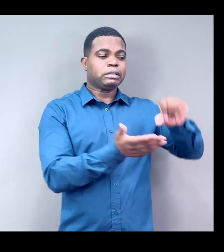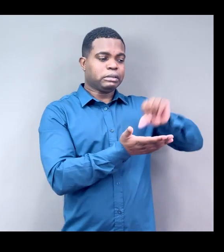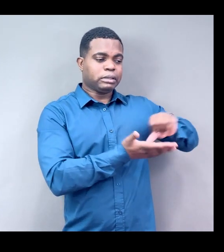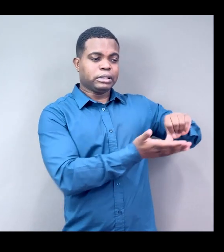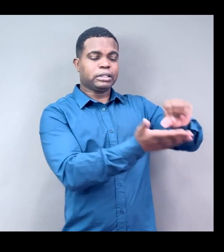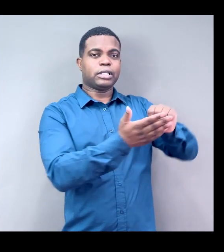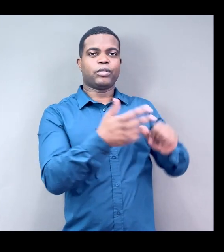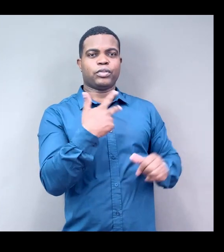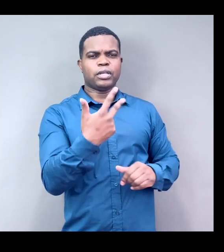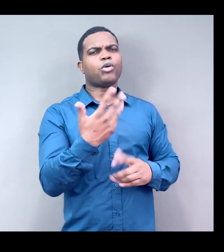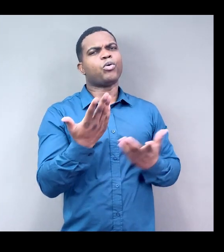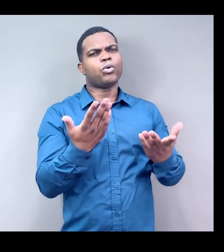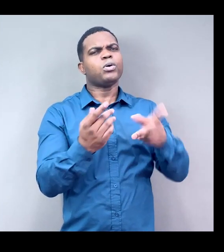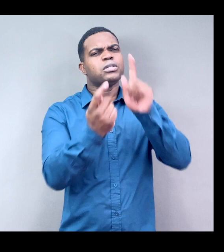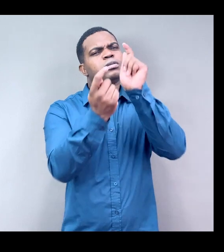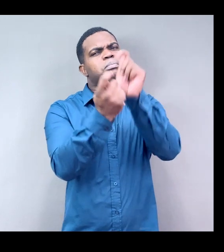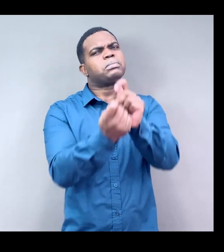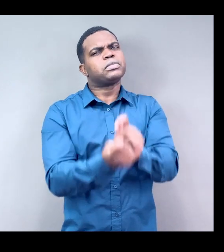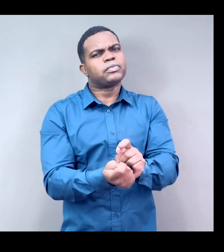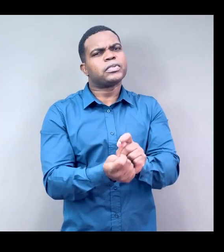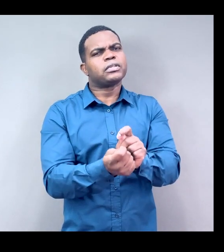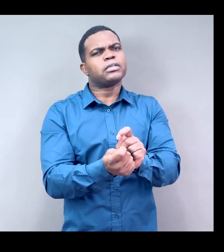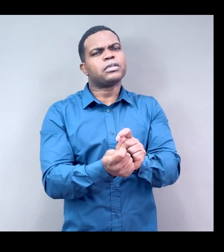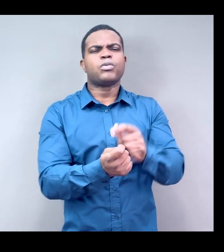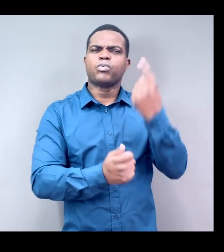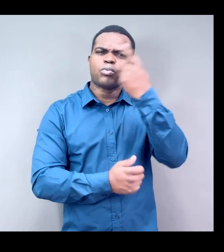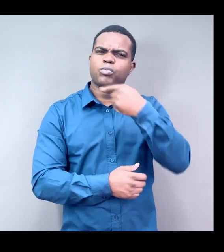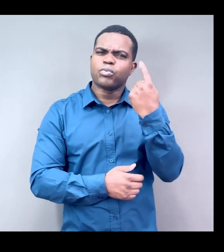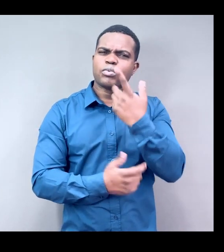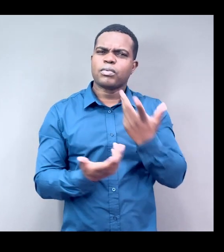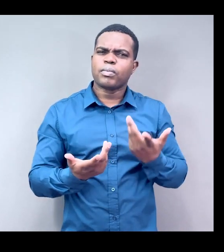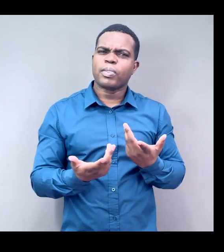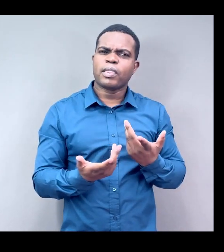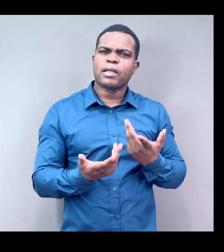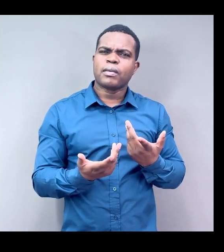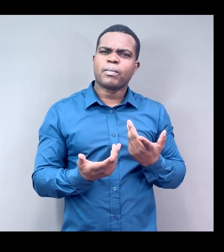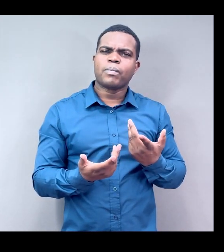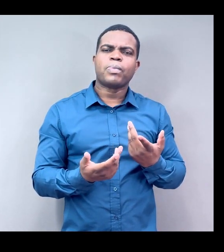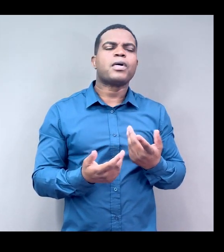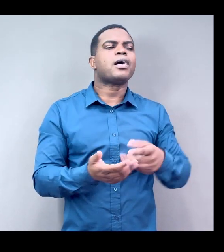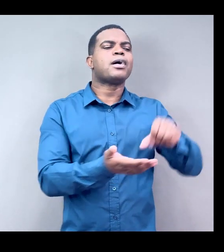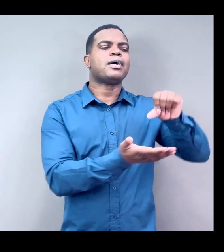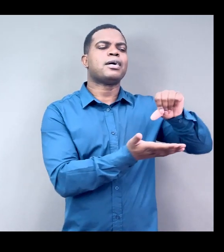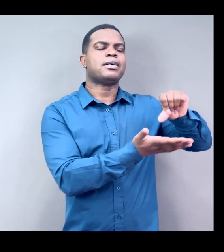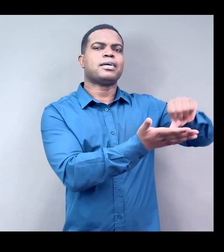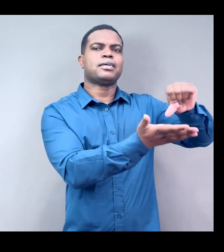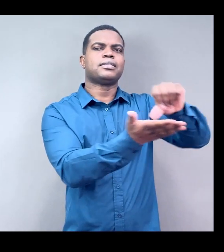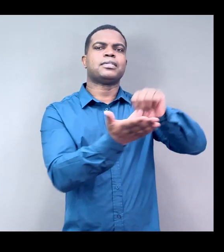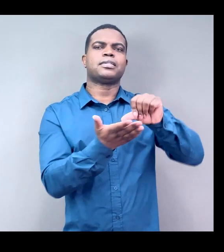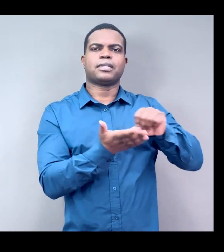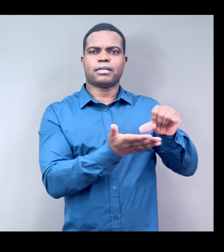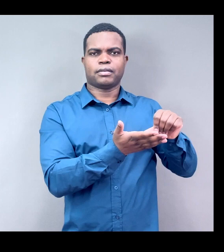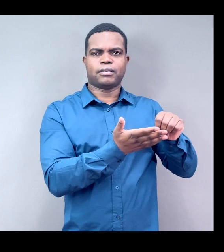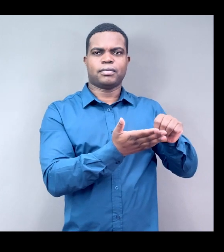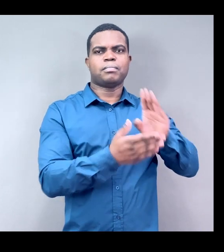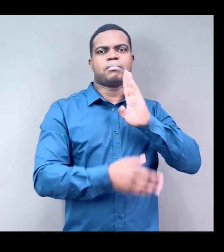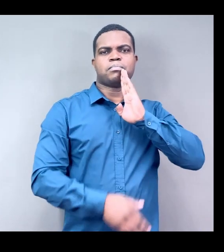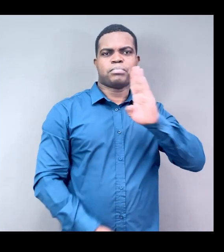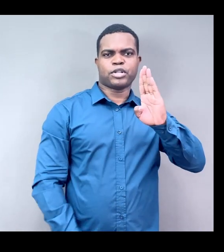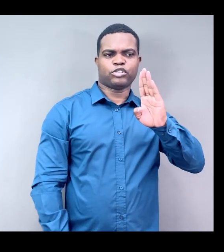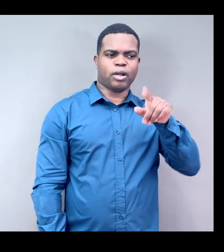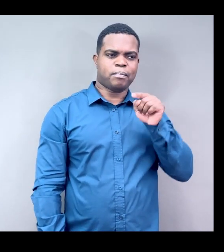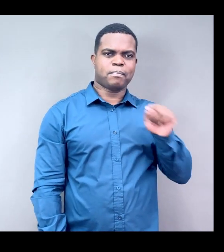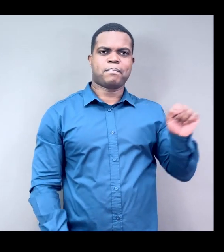within 3 weeks. So that means it is specific. Who? What?